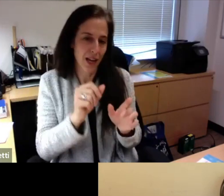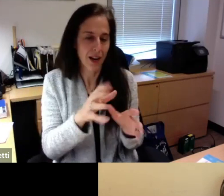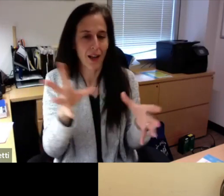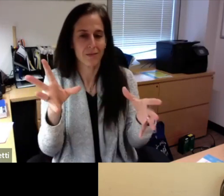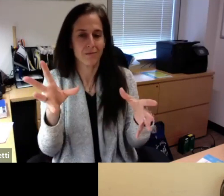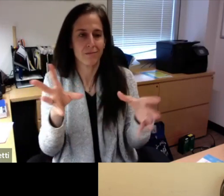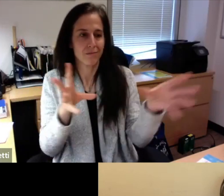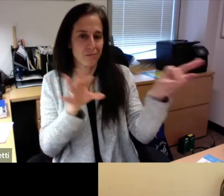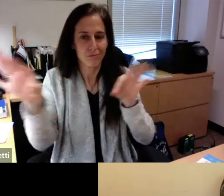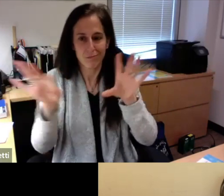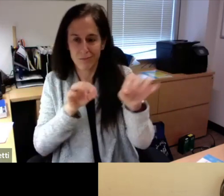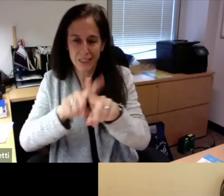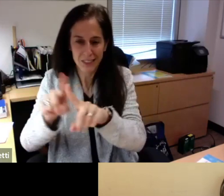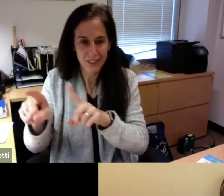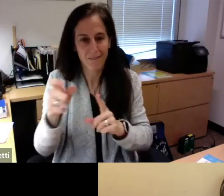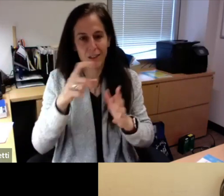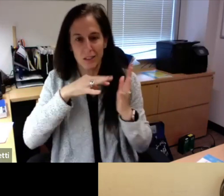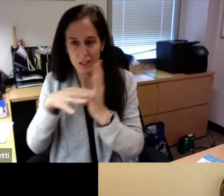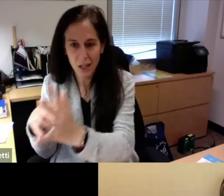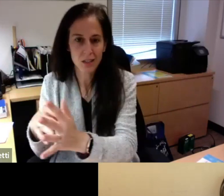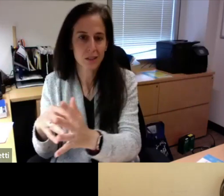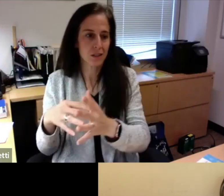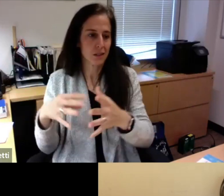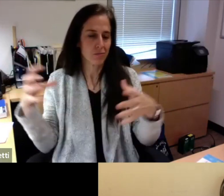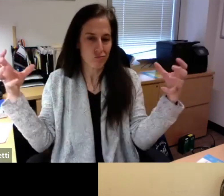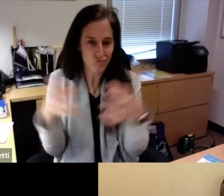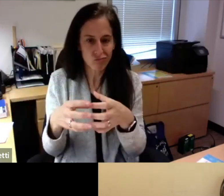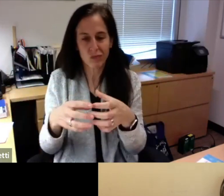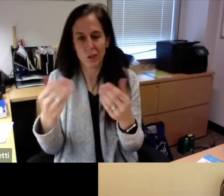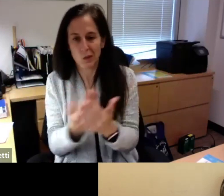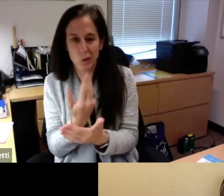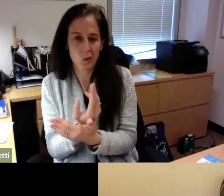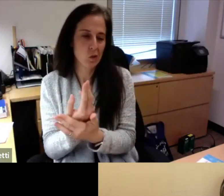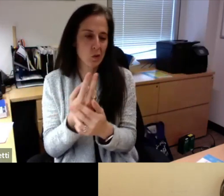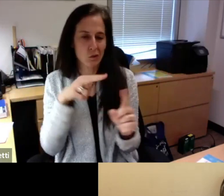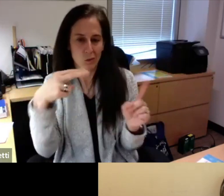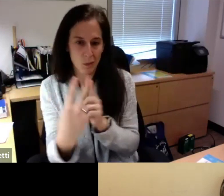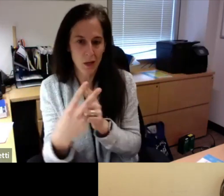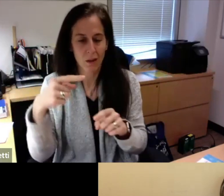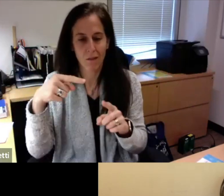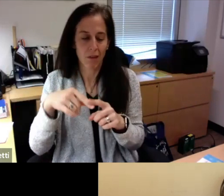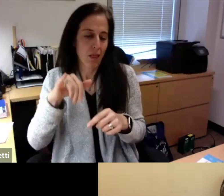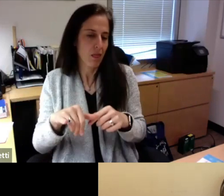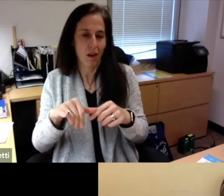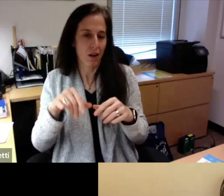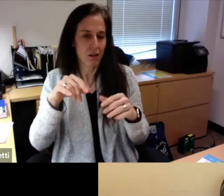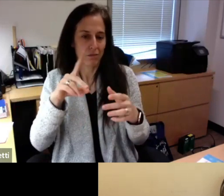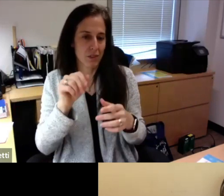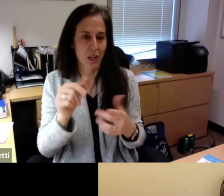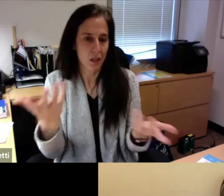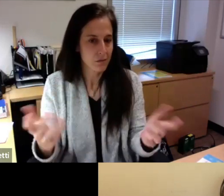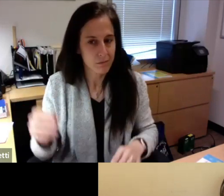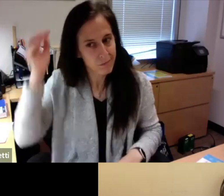group, or your data can say something about a specific group. And then add to a new perspective, or not